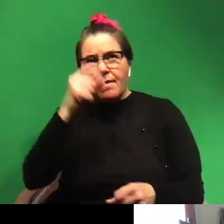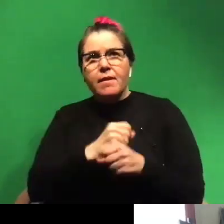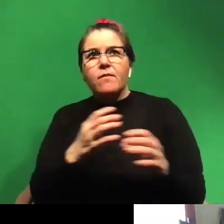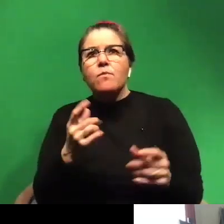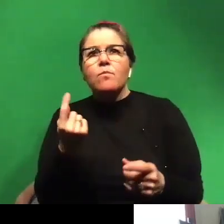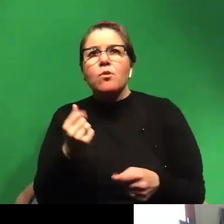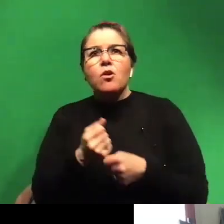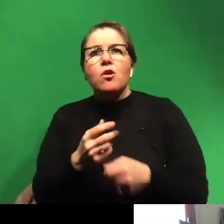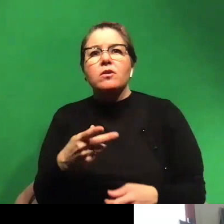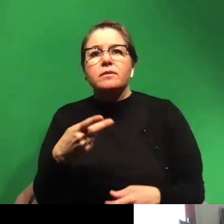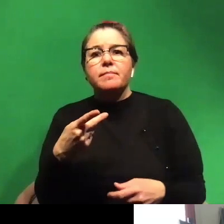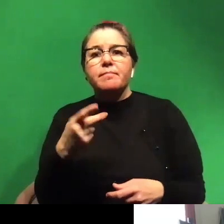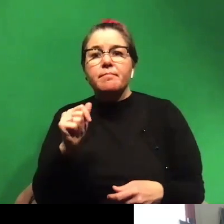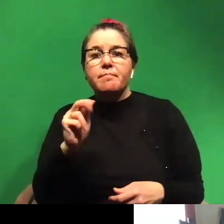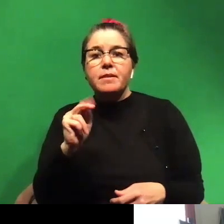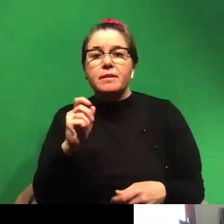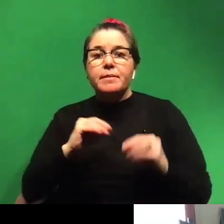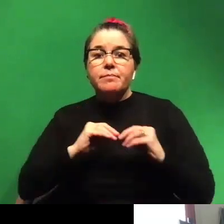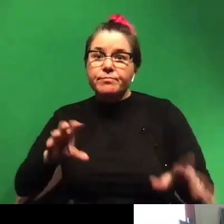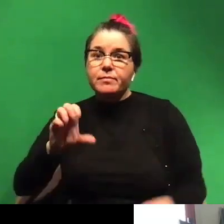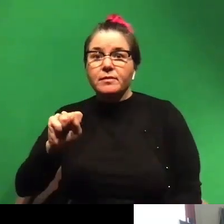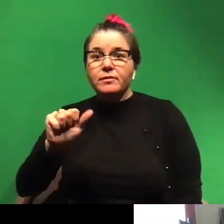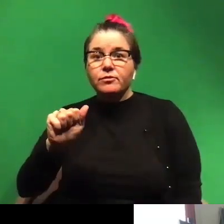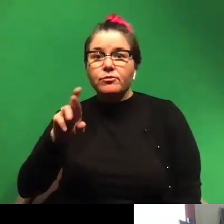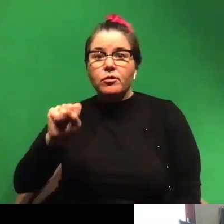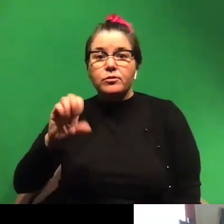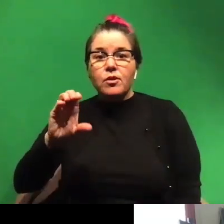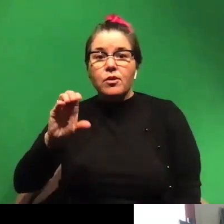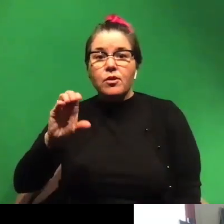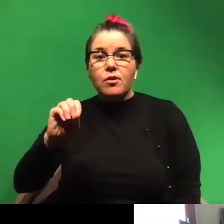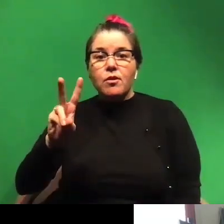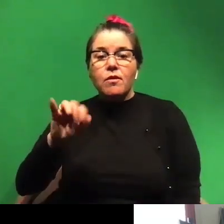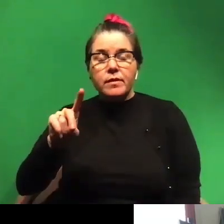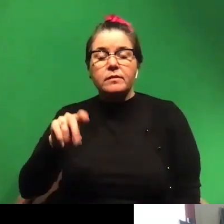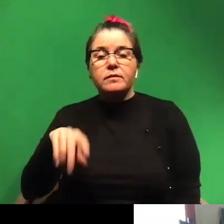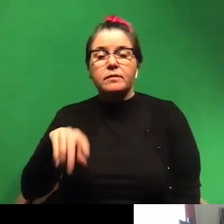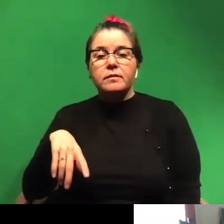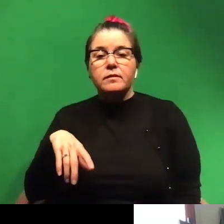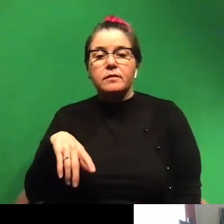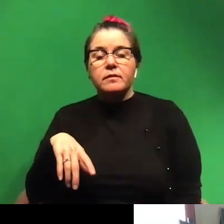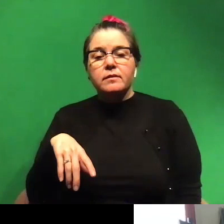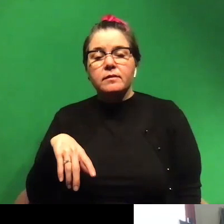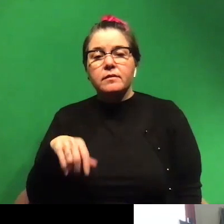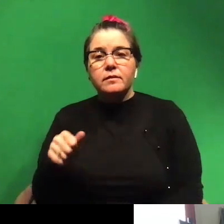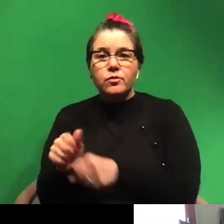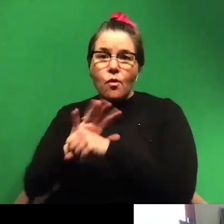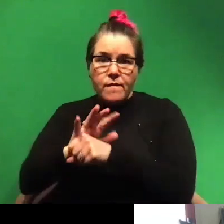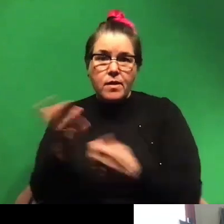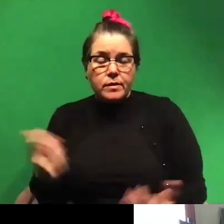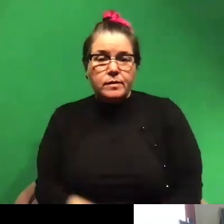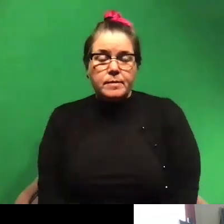cause pandemics like SARS-CoV-2 or SARS-CoV-2.